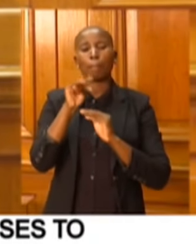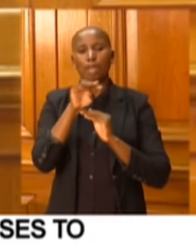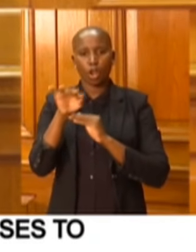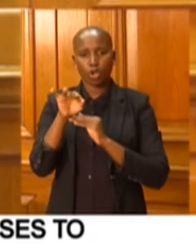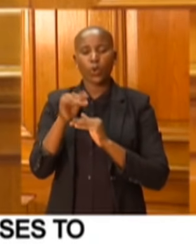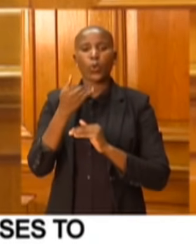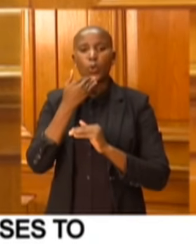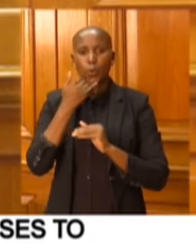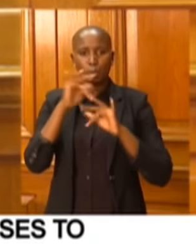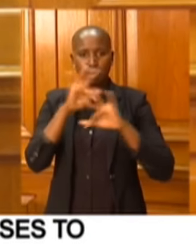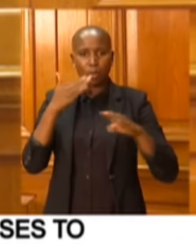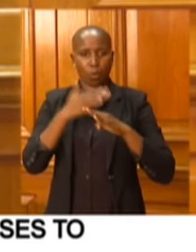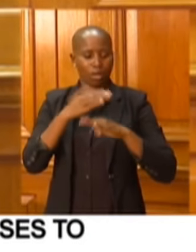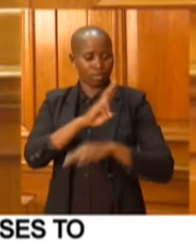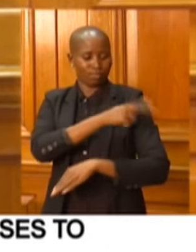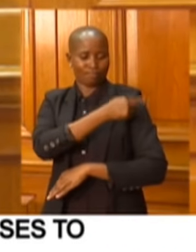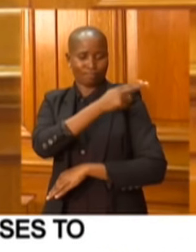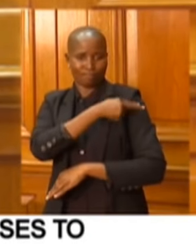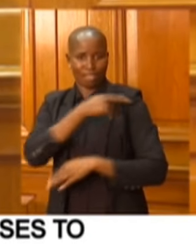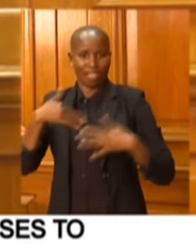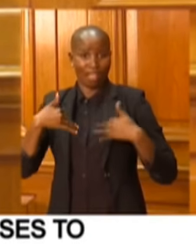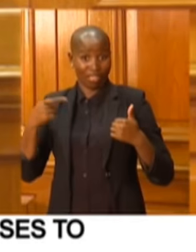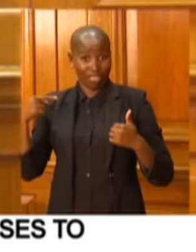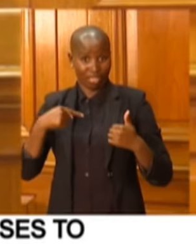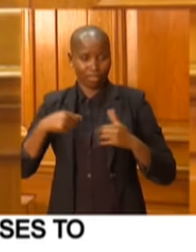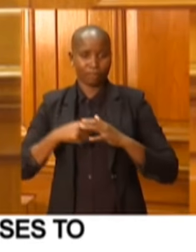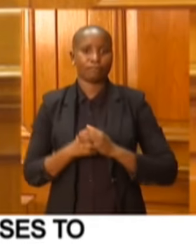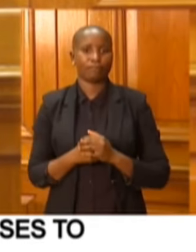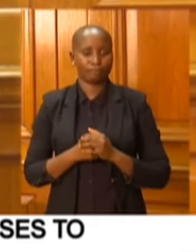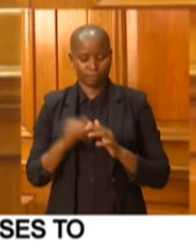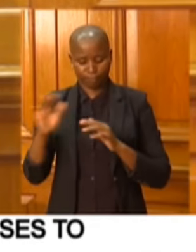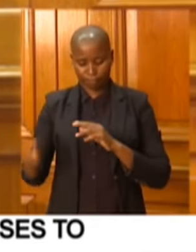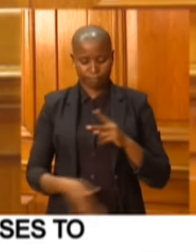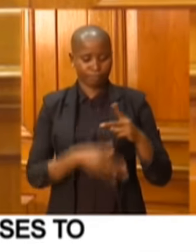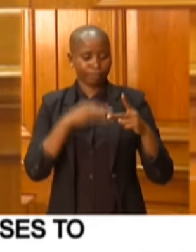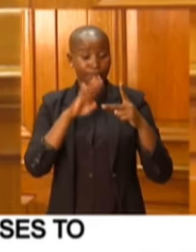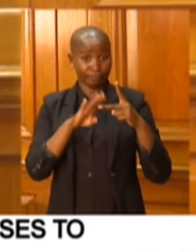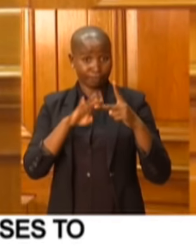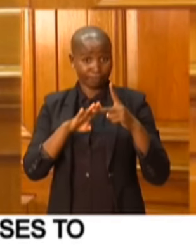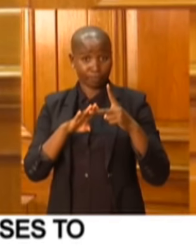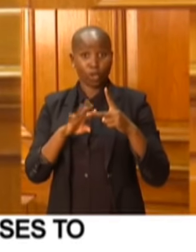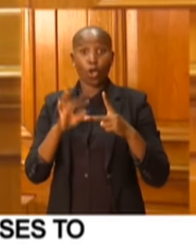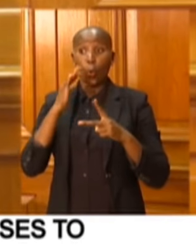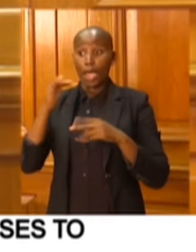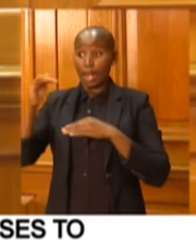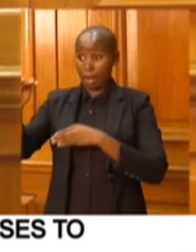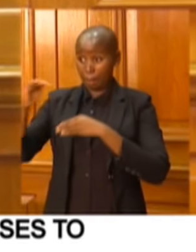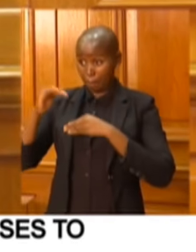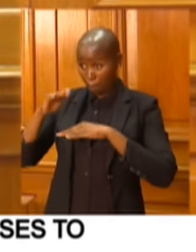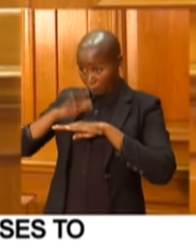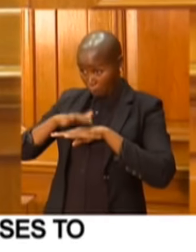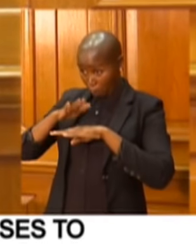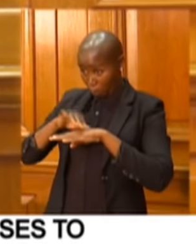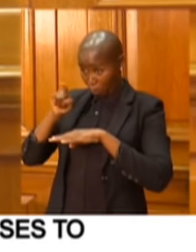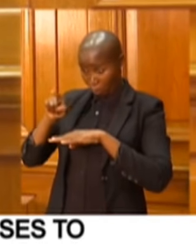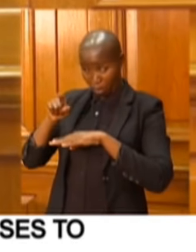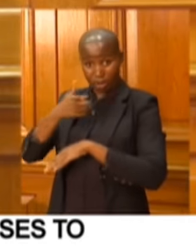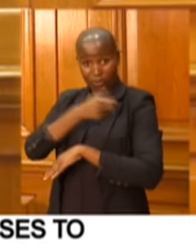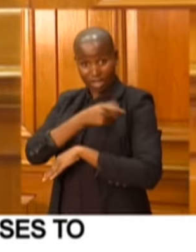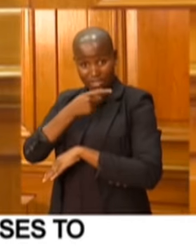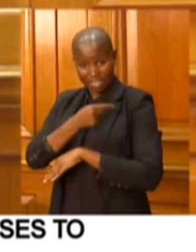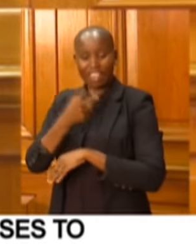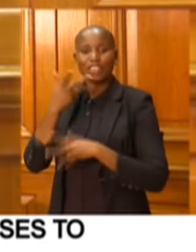workers. In phase 2, when more vaccines arrive, we will prioritize